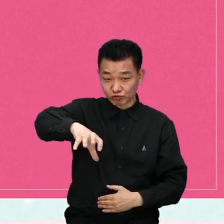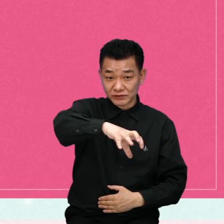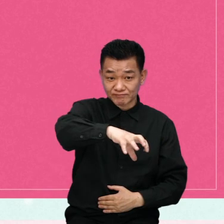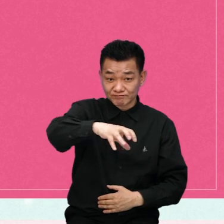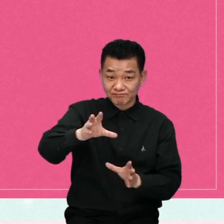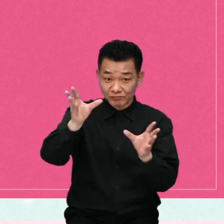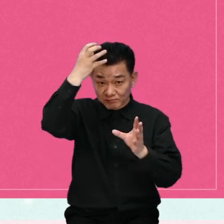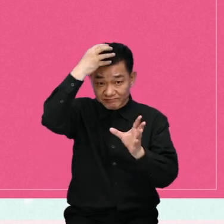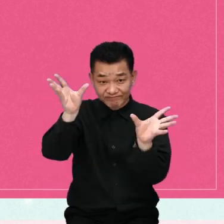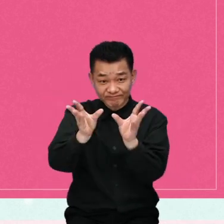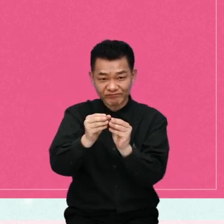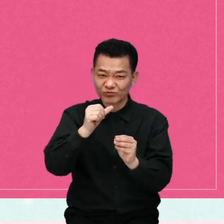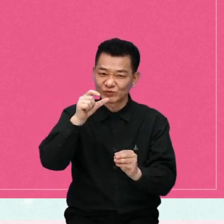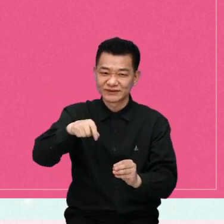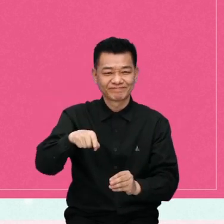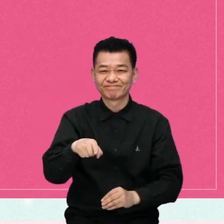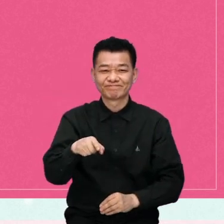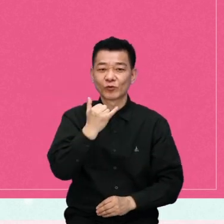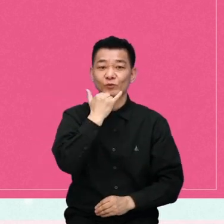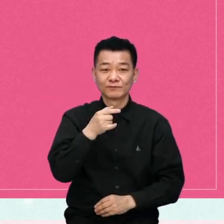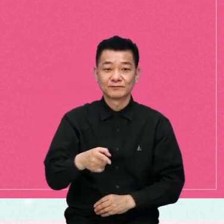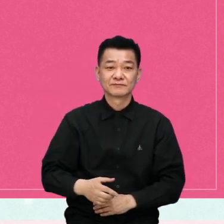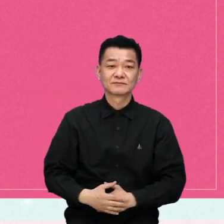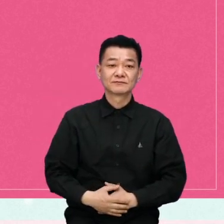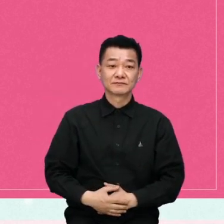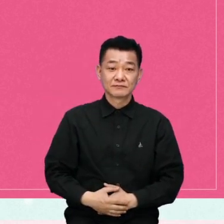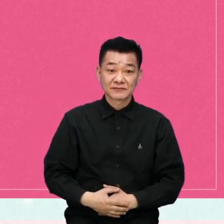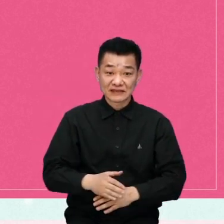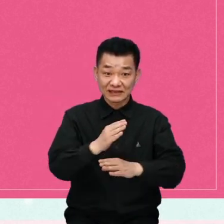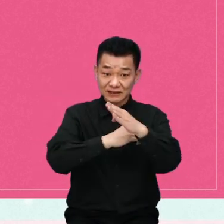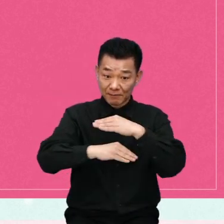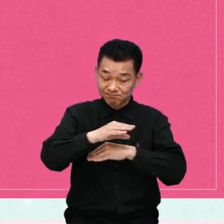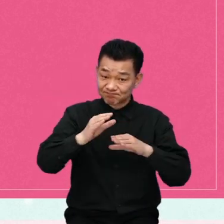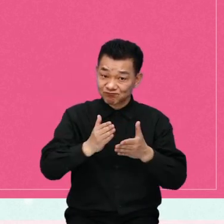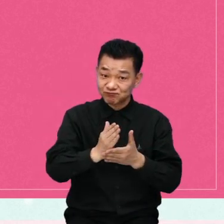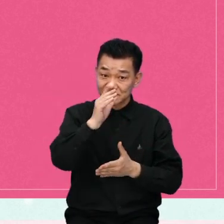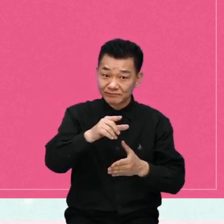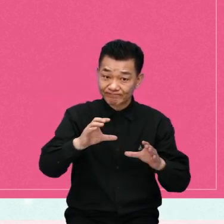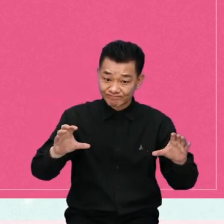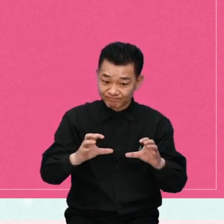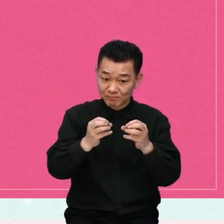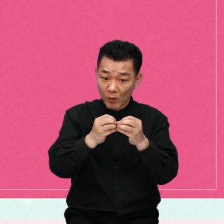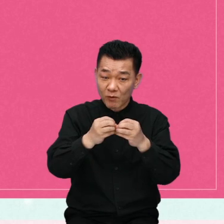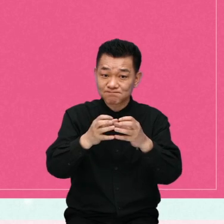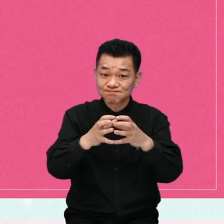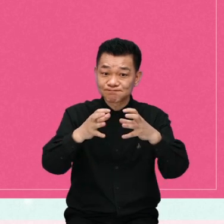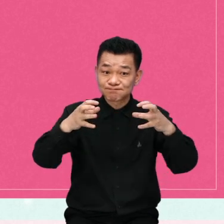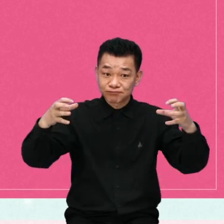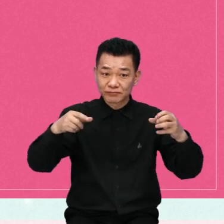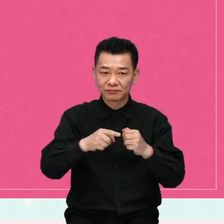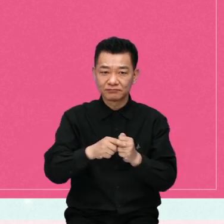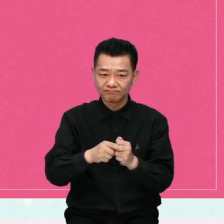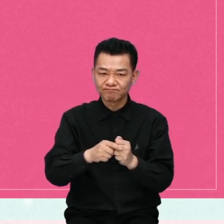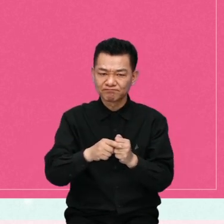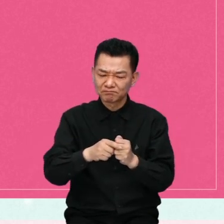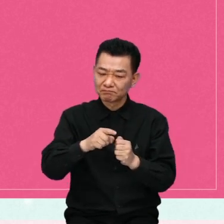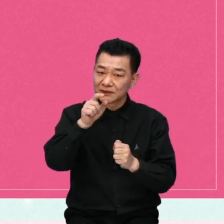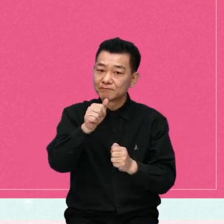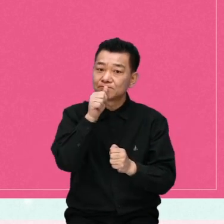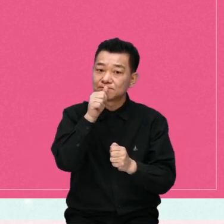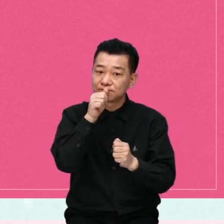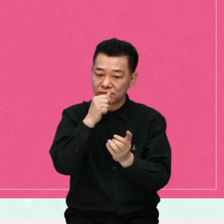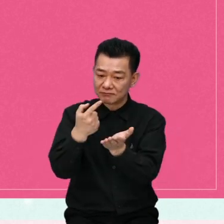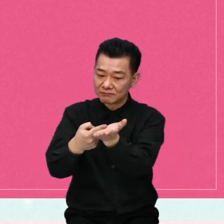rights of persons with disabilities is not required. The Conference of States Parties for the enhancement of rights for persons